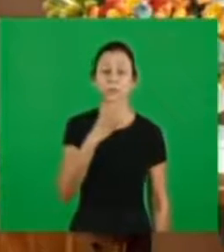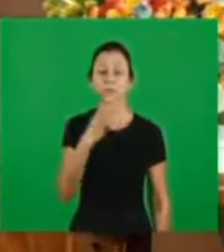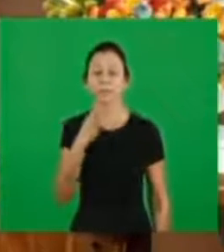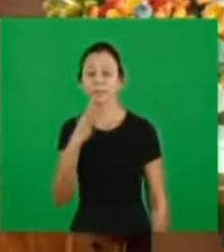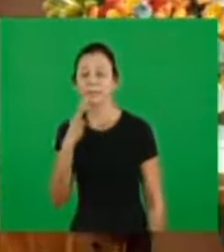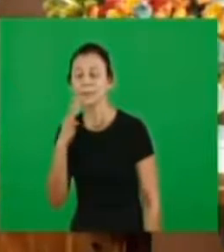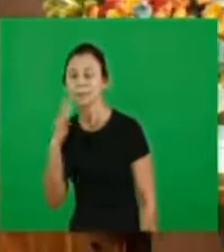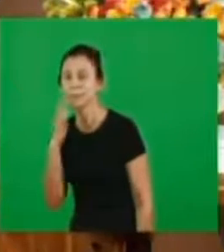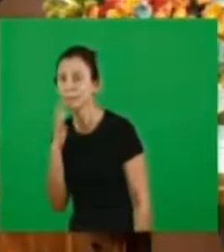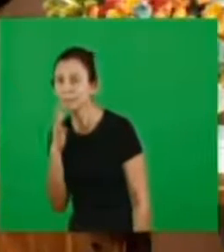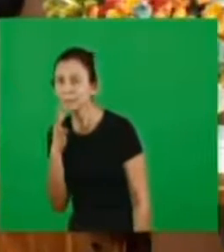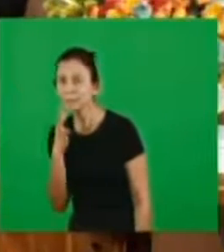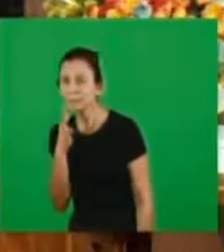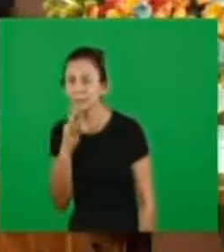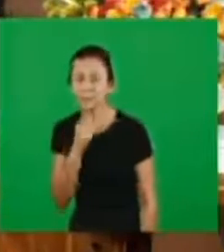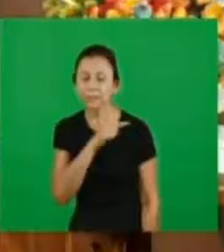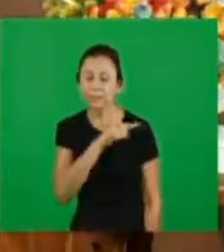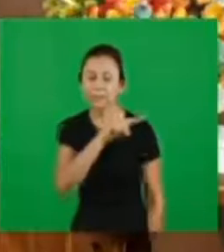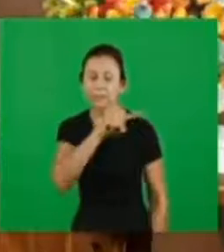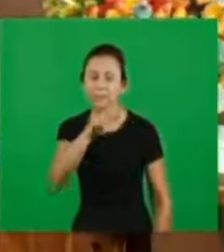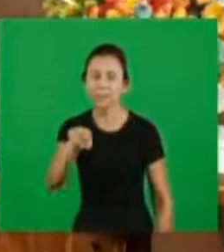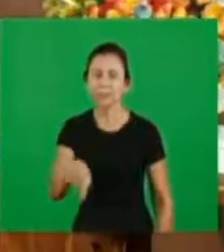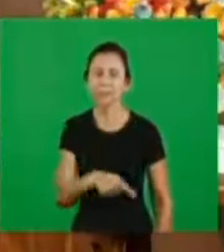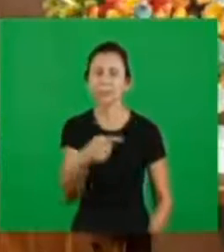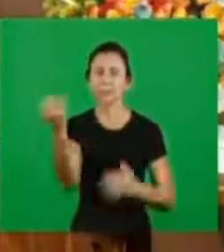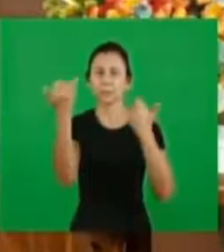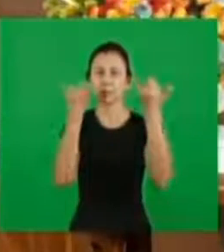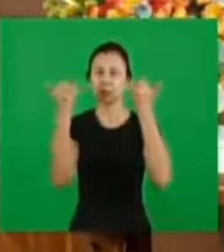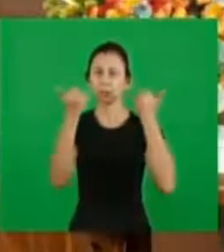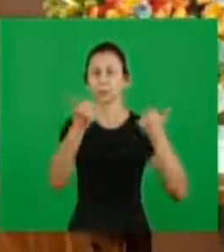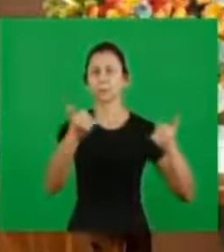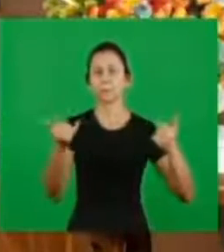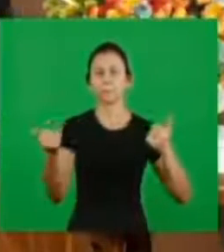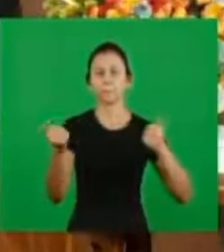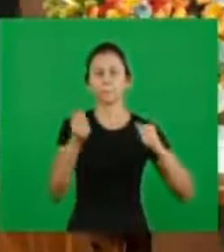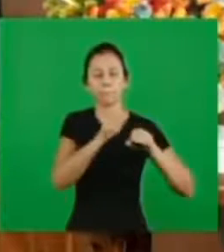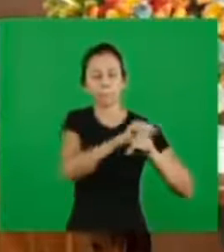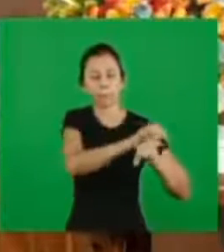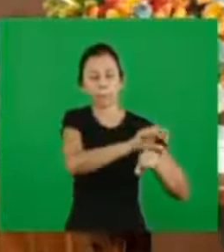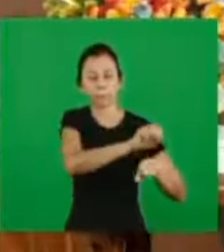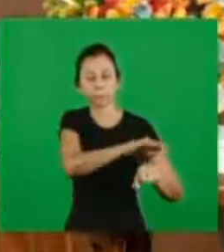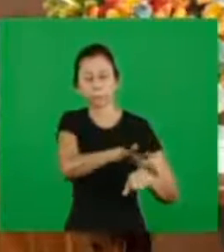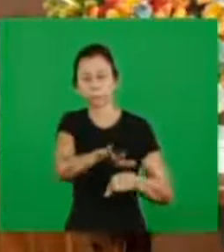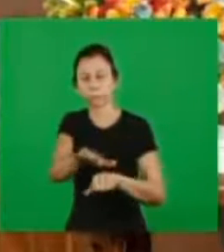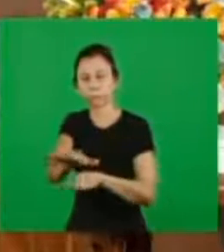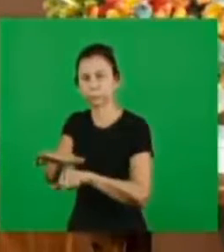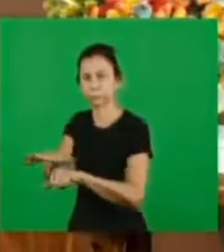to relay what was necessary, a group of information. So reminding the following,